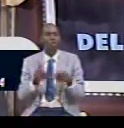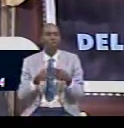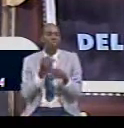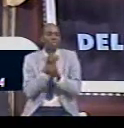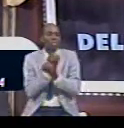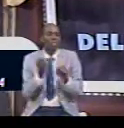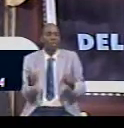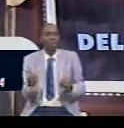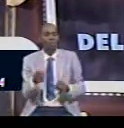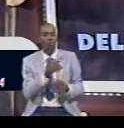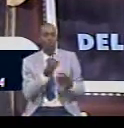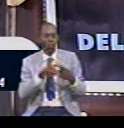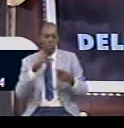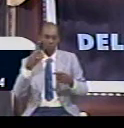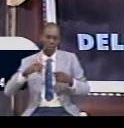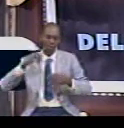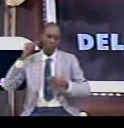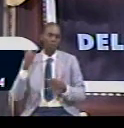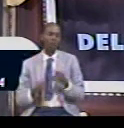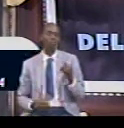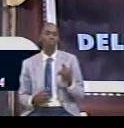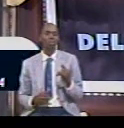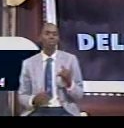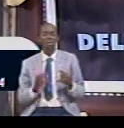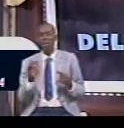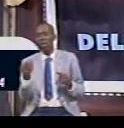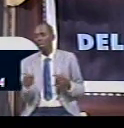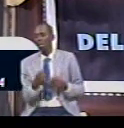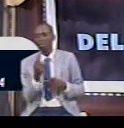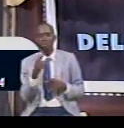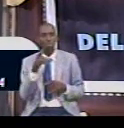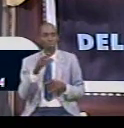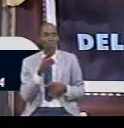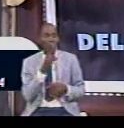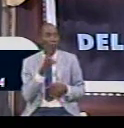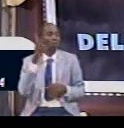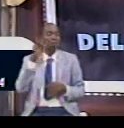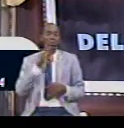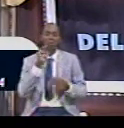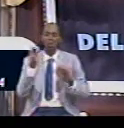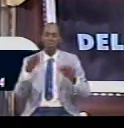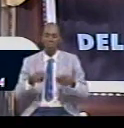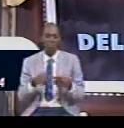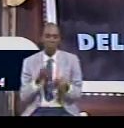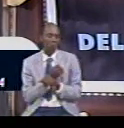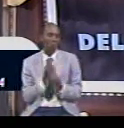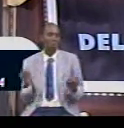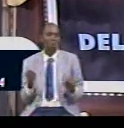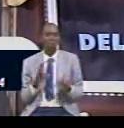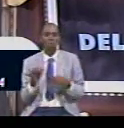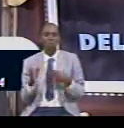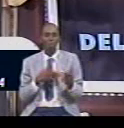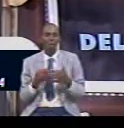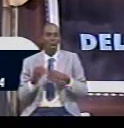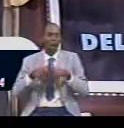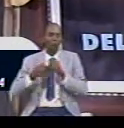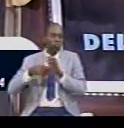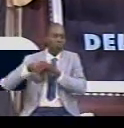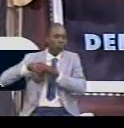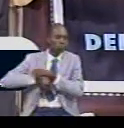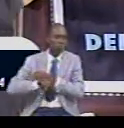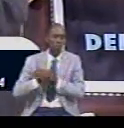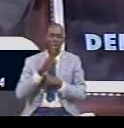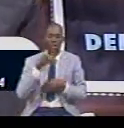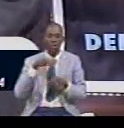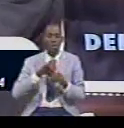them to the uttermost. Whosoever you are, is able to save. However far you've gone in sin, he's able